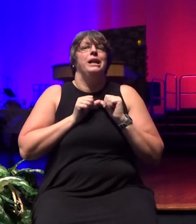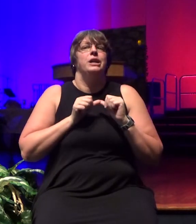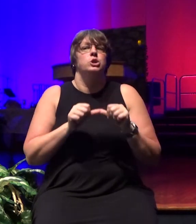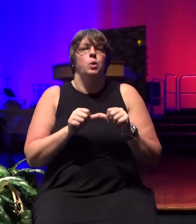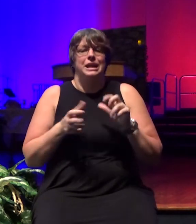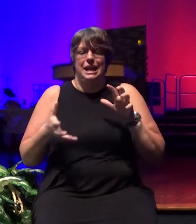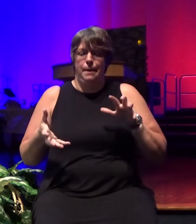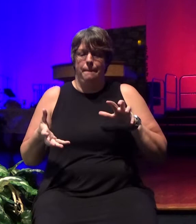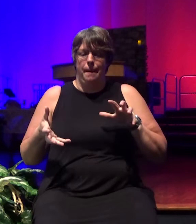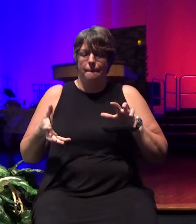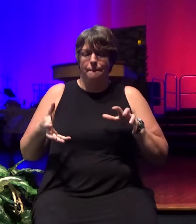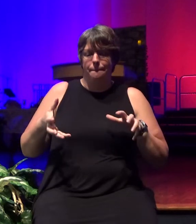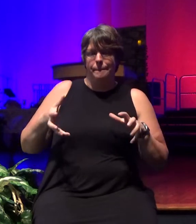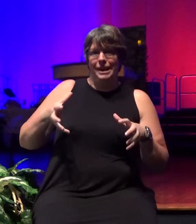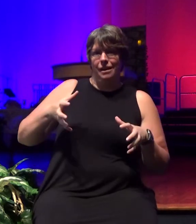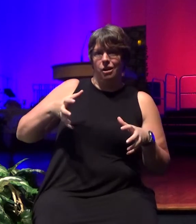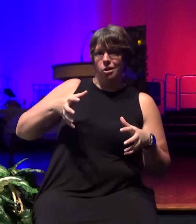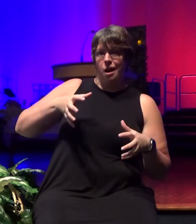lever,